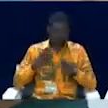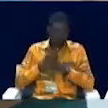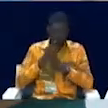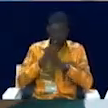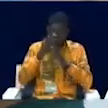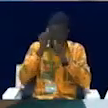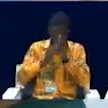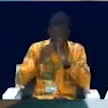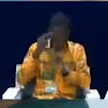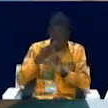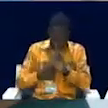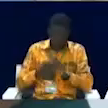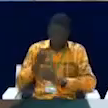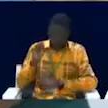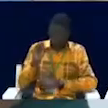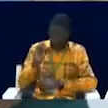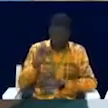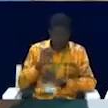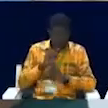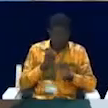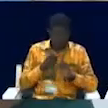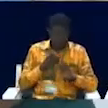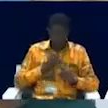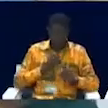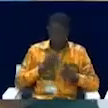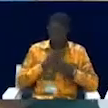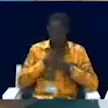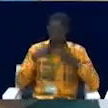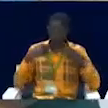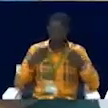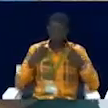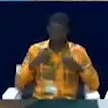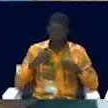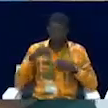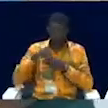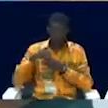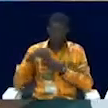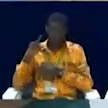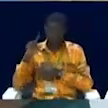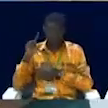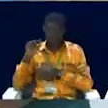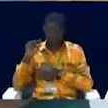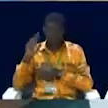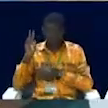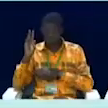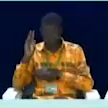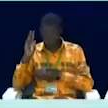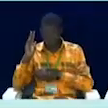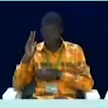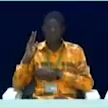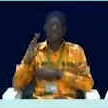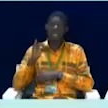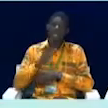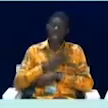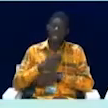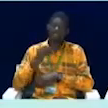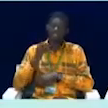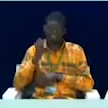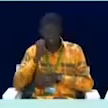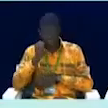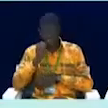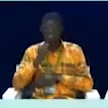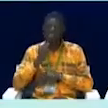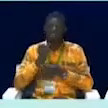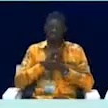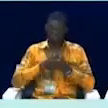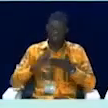month. So when our pastor came in 2017, and he said I should